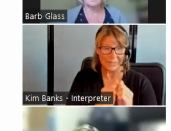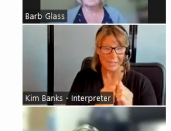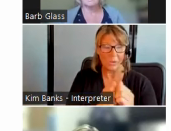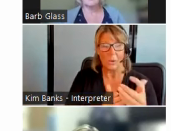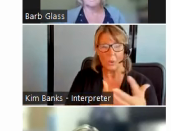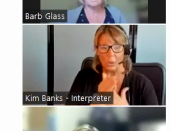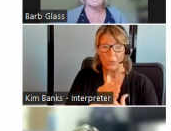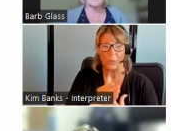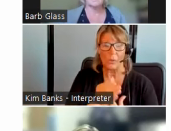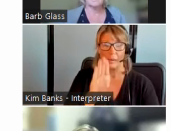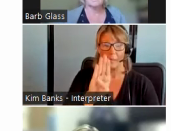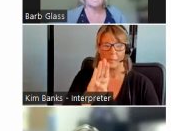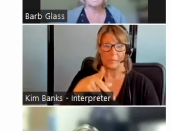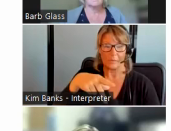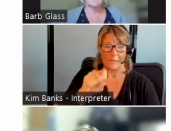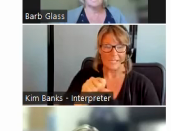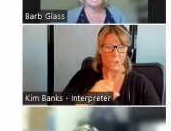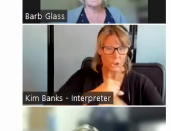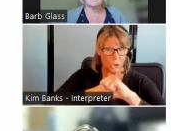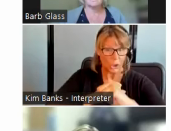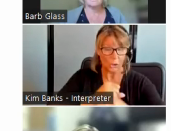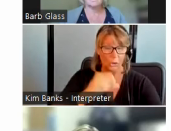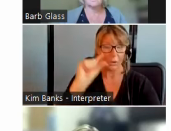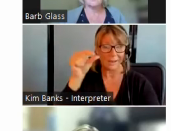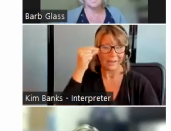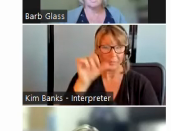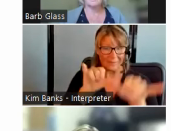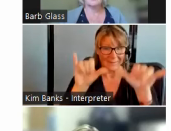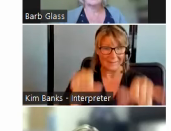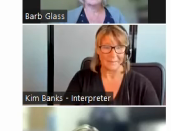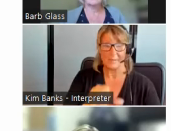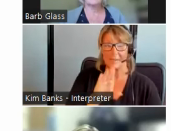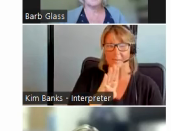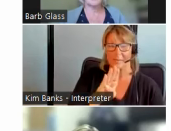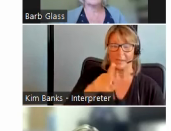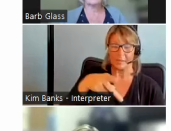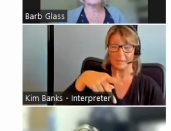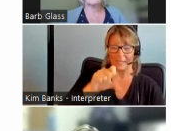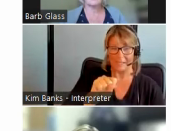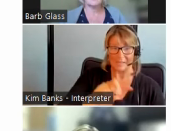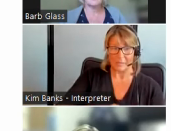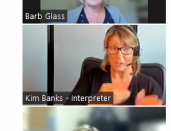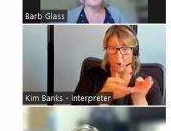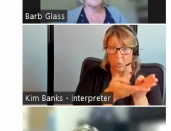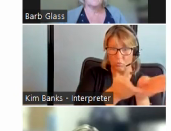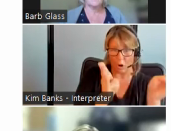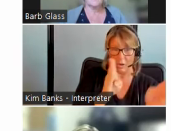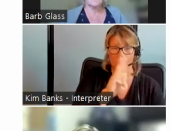Secure Government System. BPS stands for Broader Public